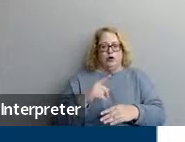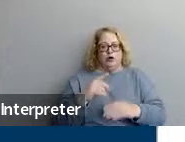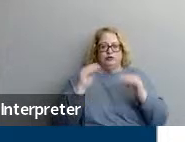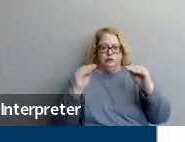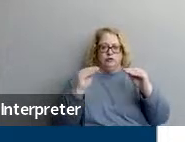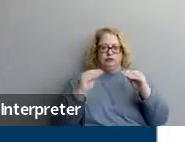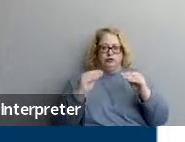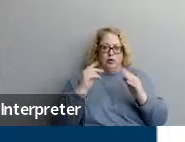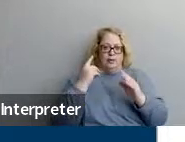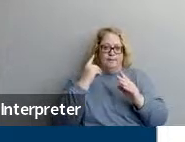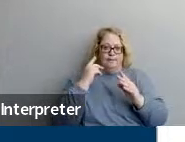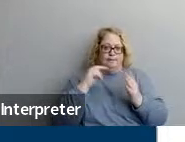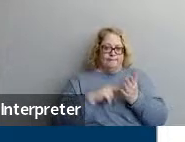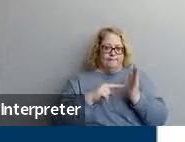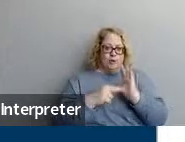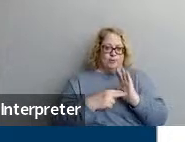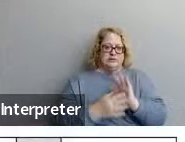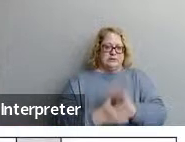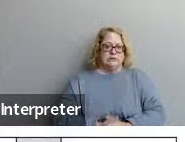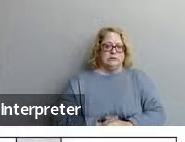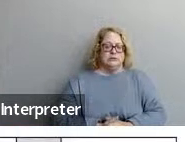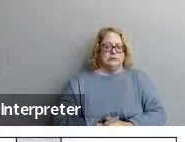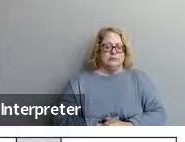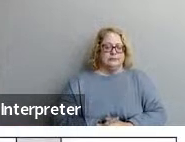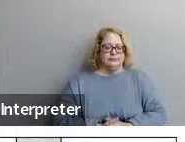instructional purposes.